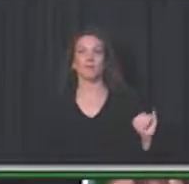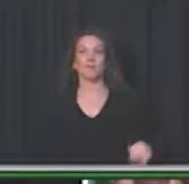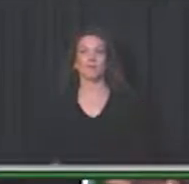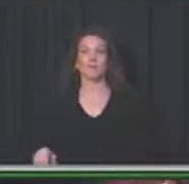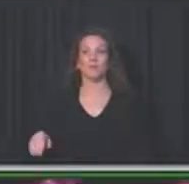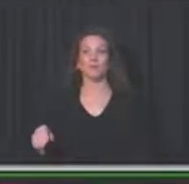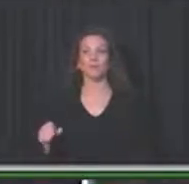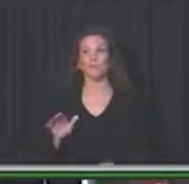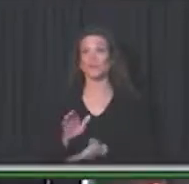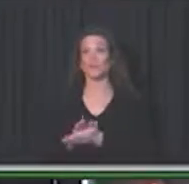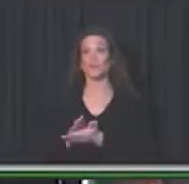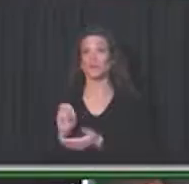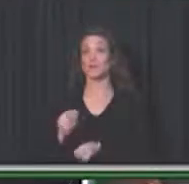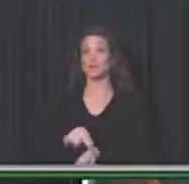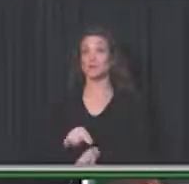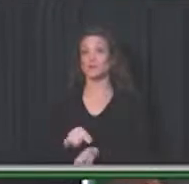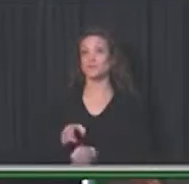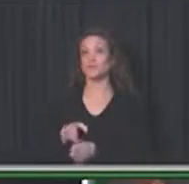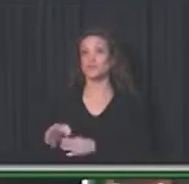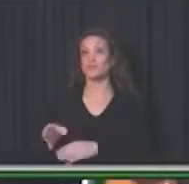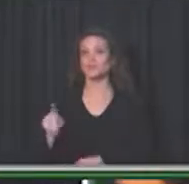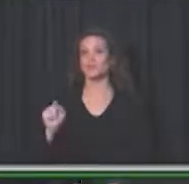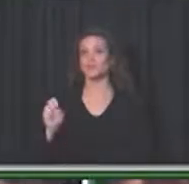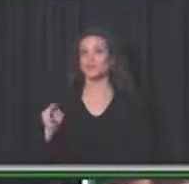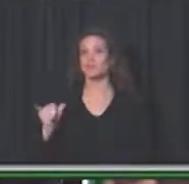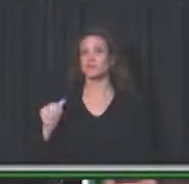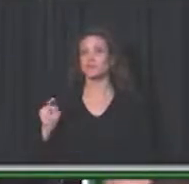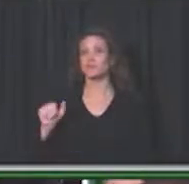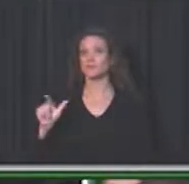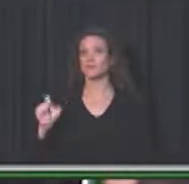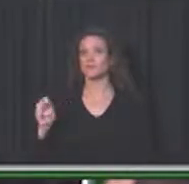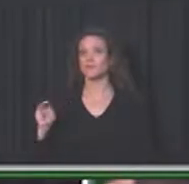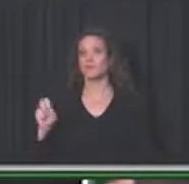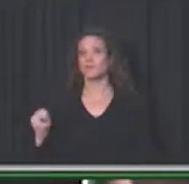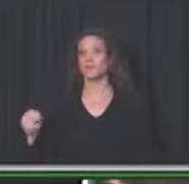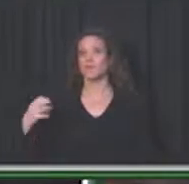School of Nursing, Tanya Altman, Chair.